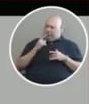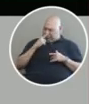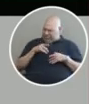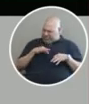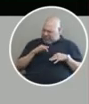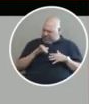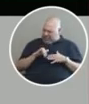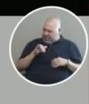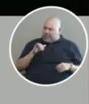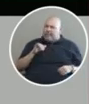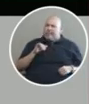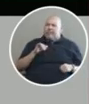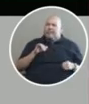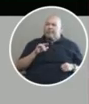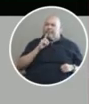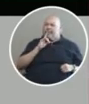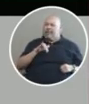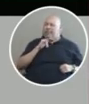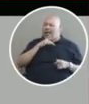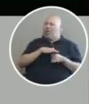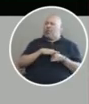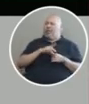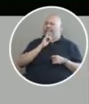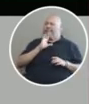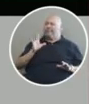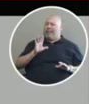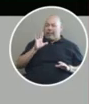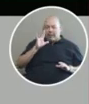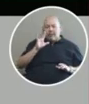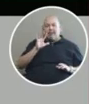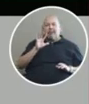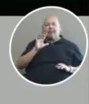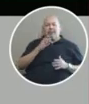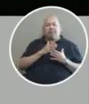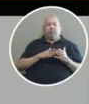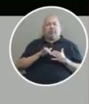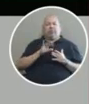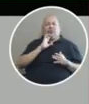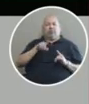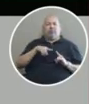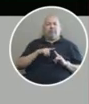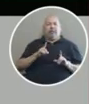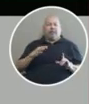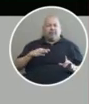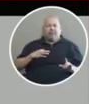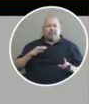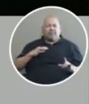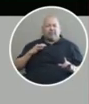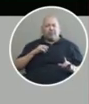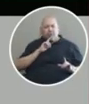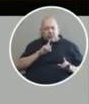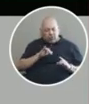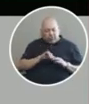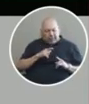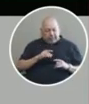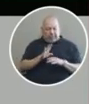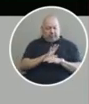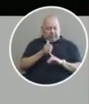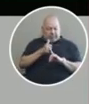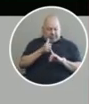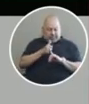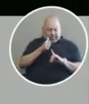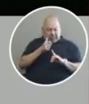me? No, not by location. It's just the part there in terms of eligibility is we want to ensure that the